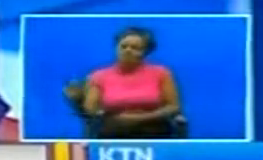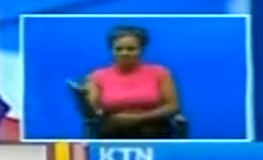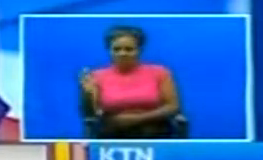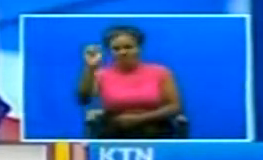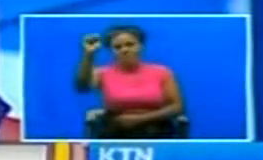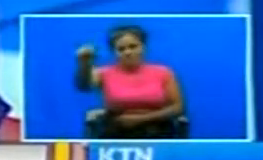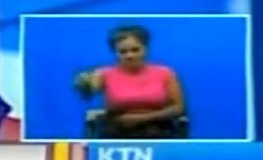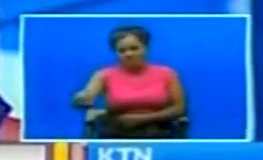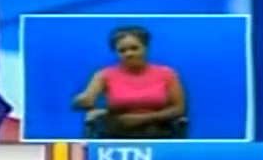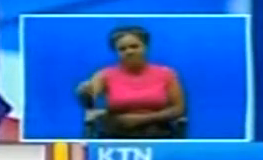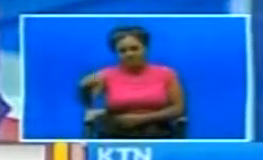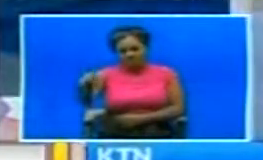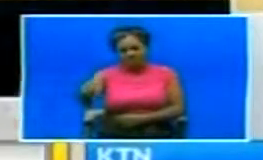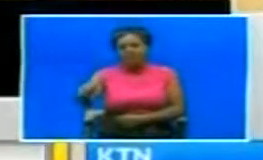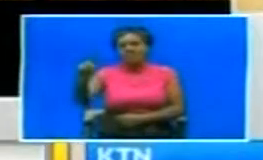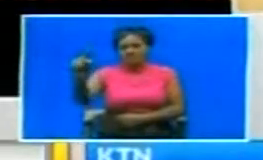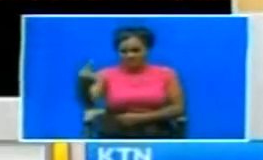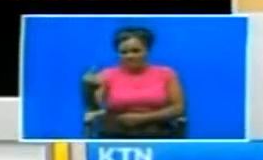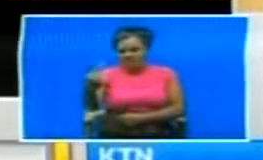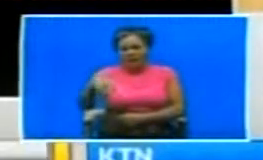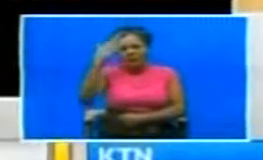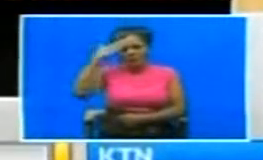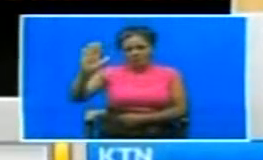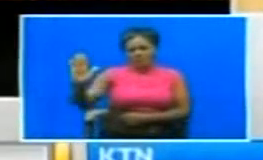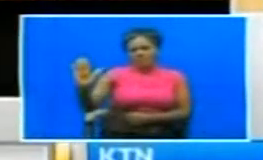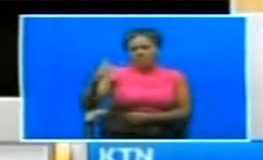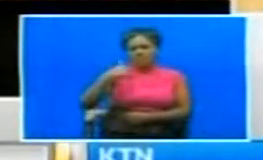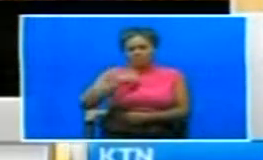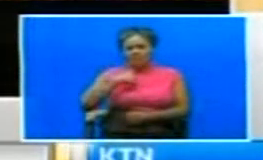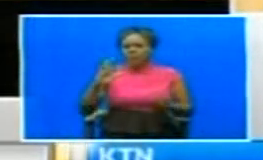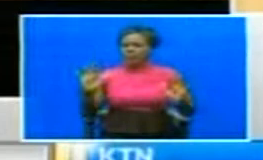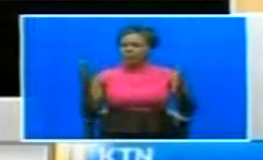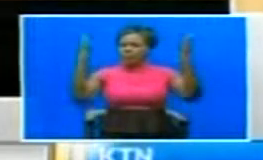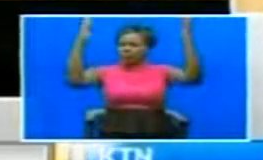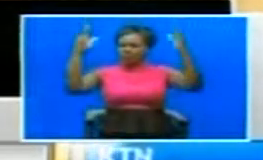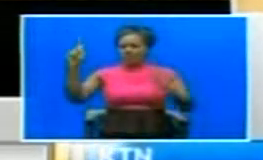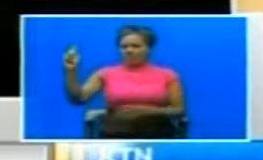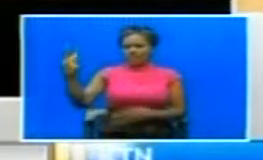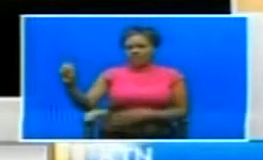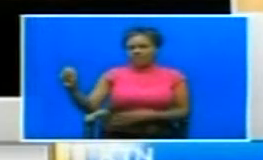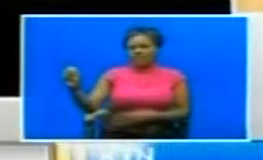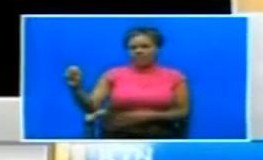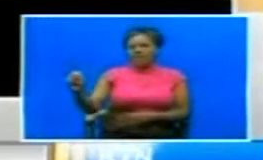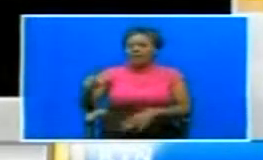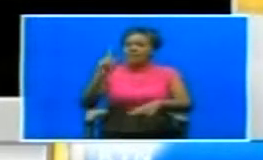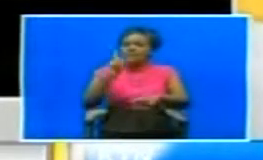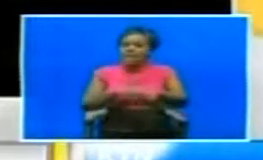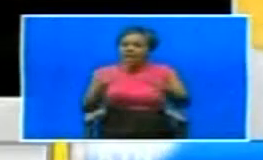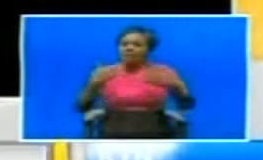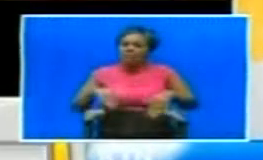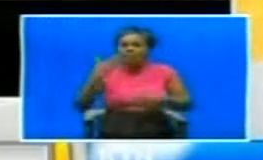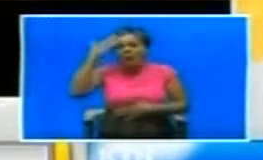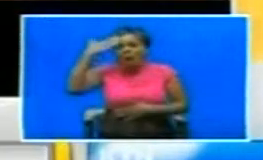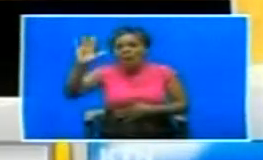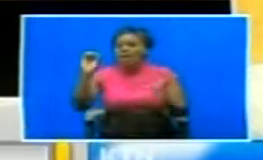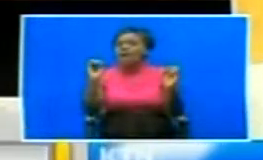Yes. Yes, there is. The first thing is awareness, and I congratulate you for bringing this to the fore. When people are not aware,